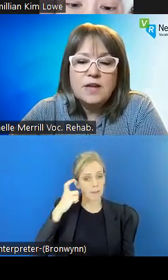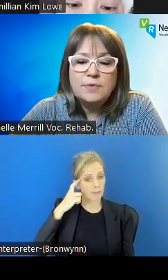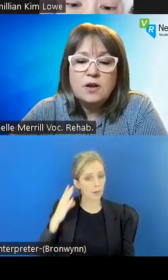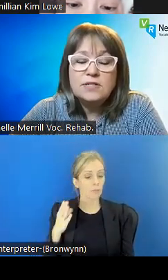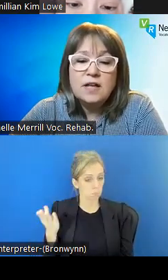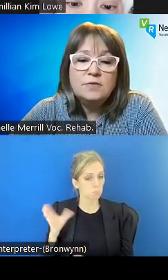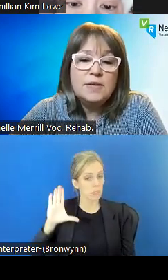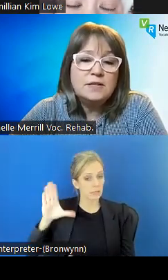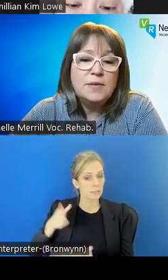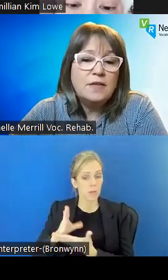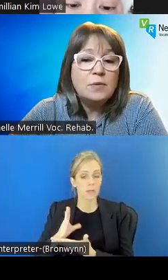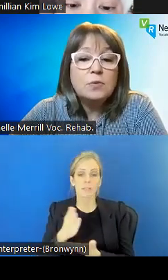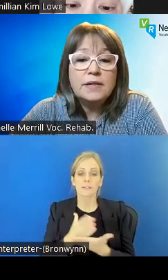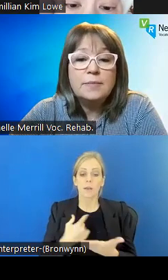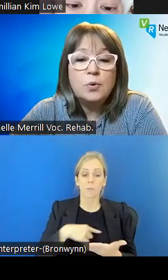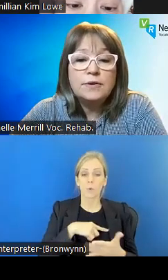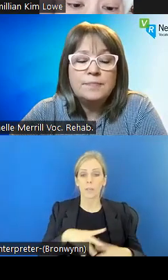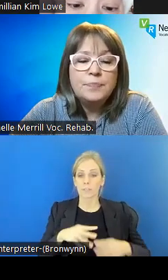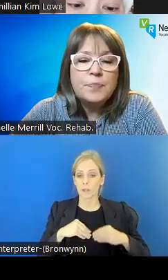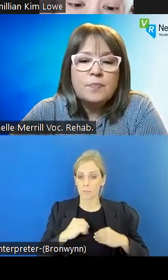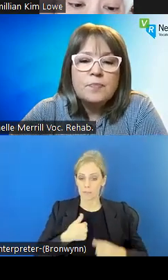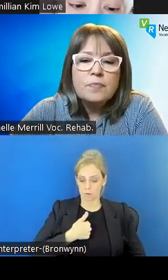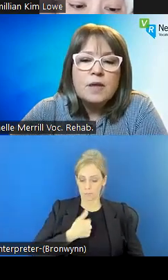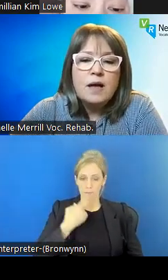we've adopted ourselves because we thought they were really important.